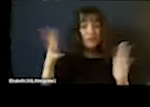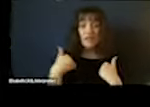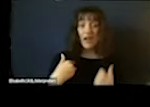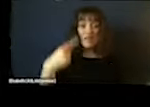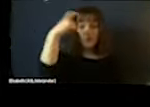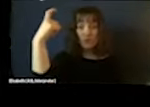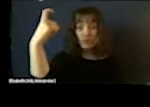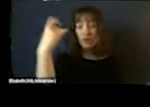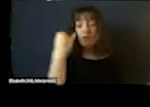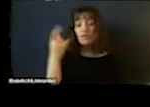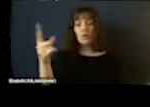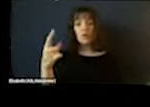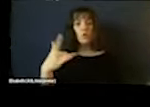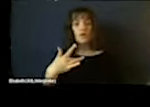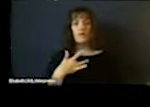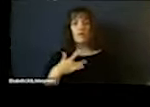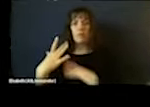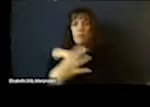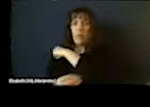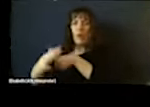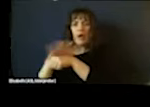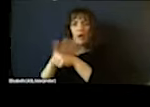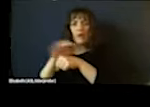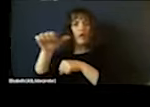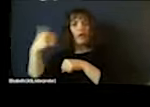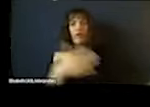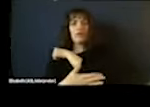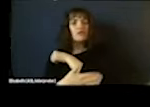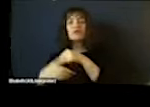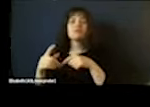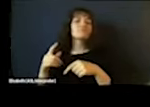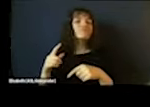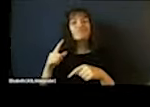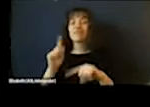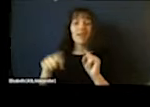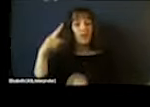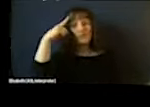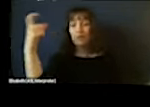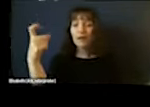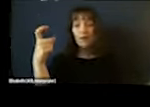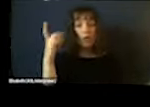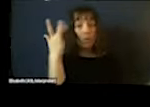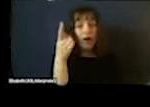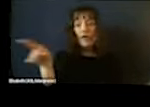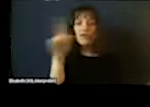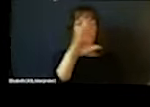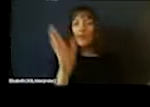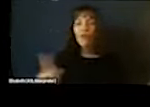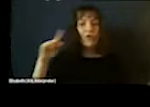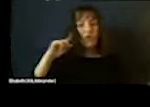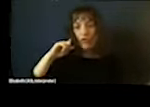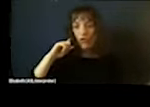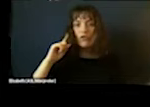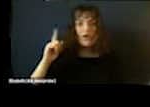or some kind of country, you even cannot dream about something because you've never heard, you've never watched it. Even around